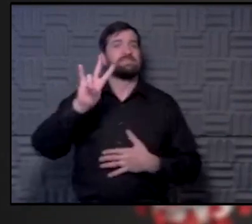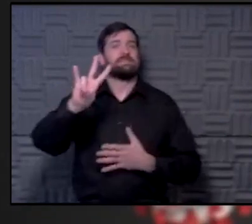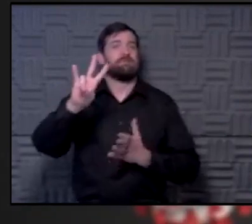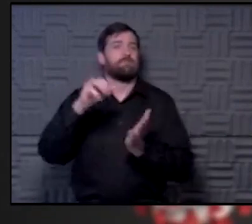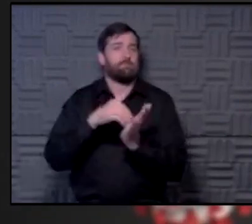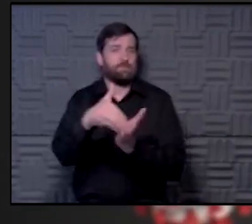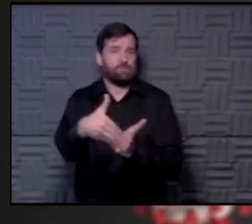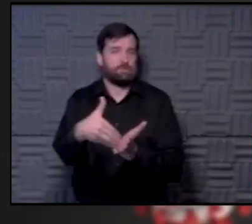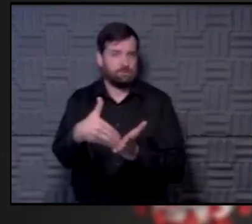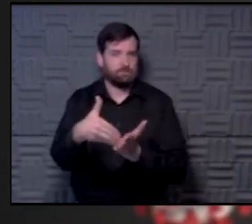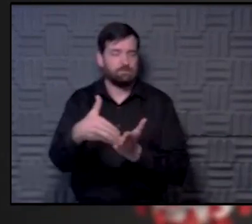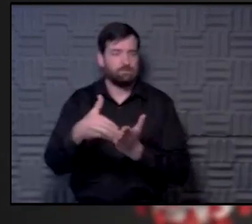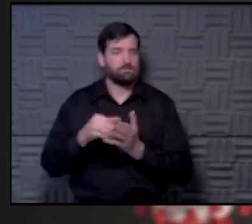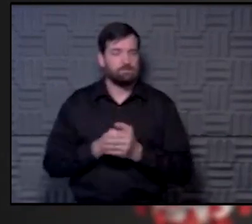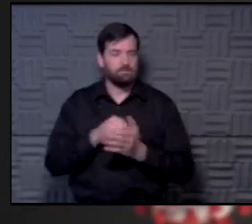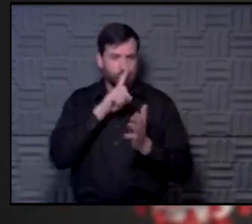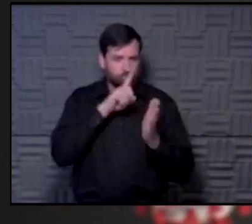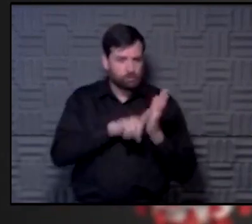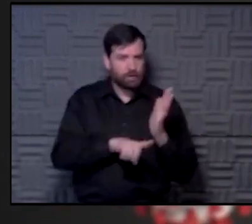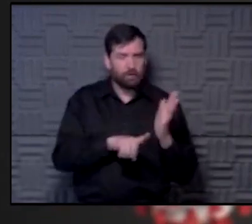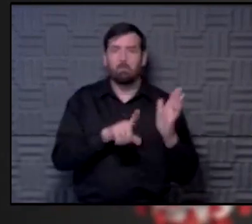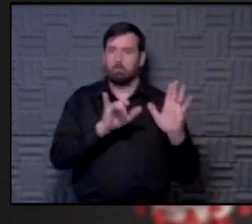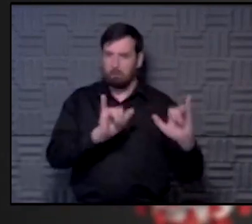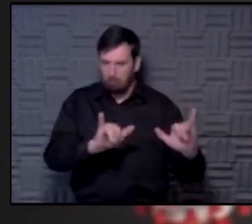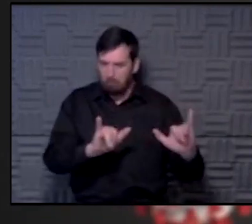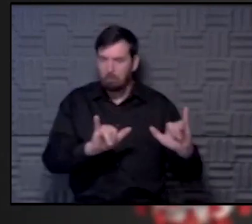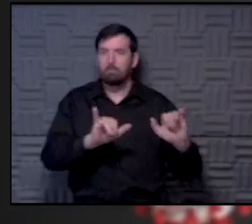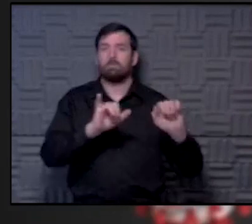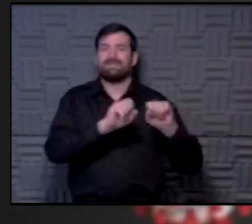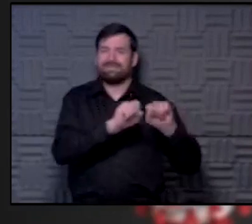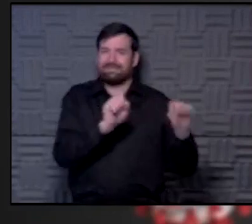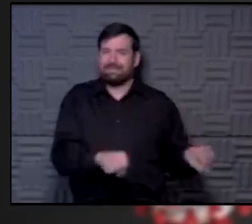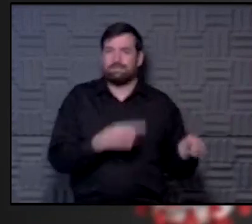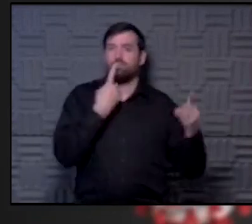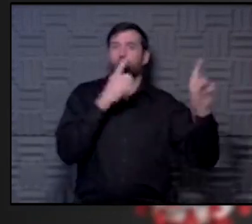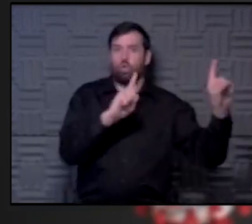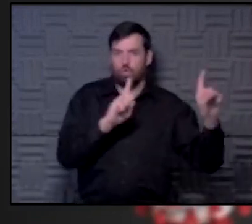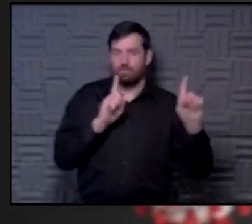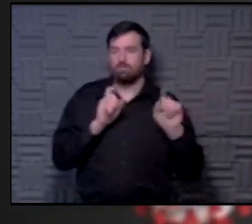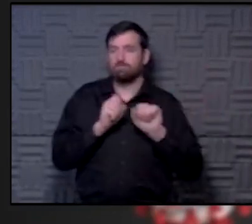distributed. So we were able to detect, the system really worked. We were able to detect a possible safety